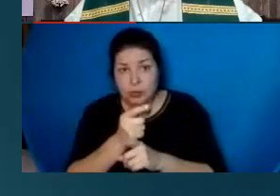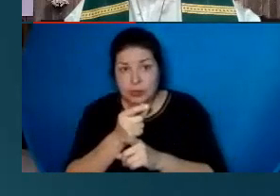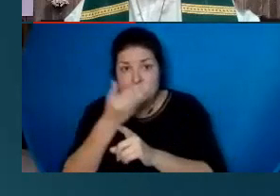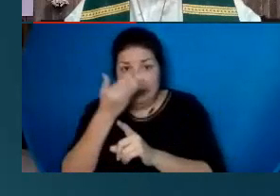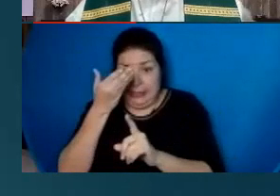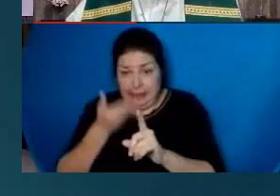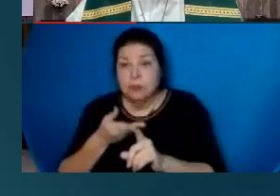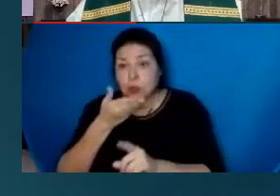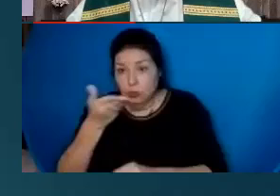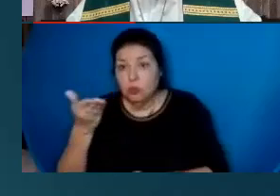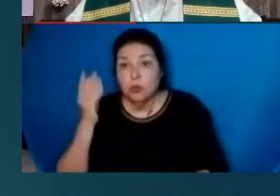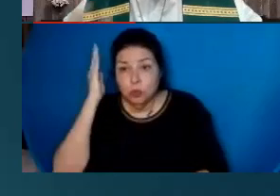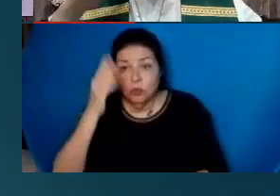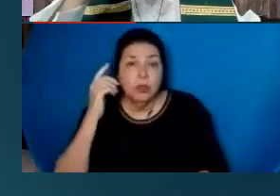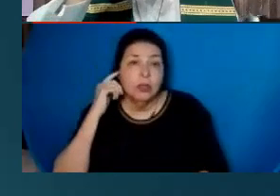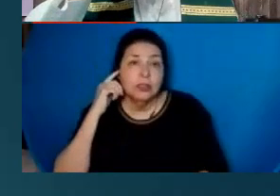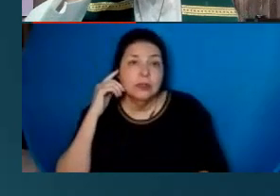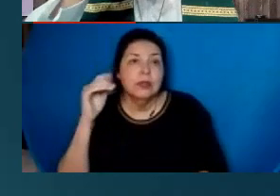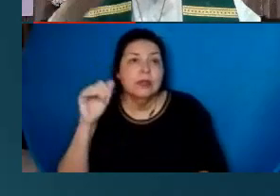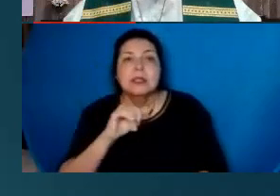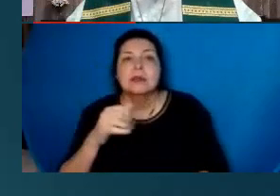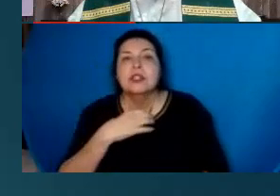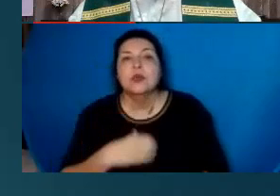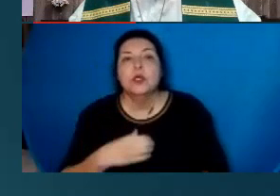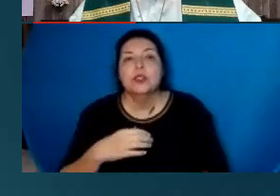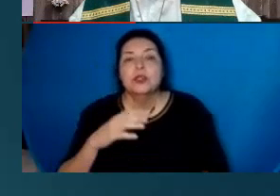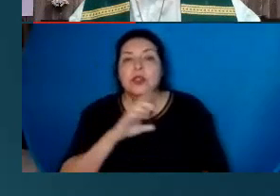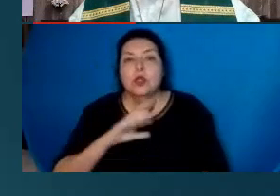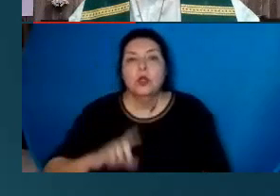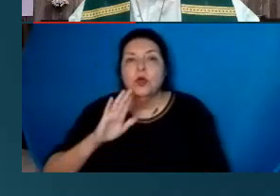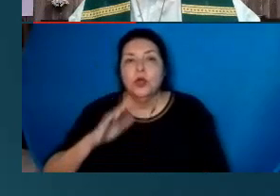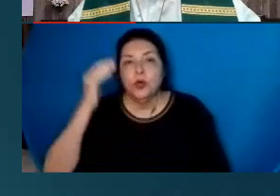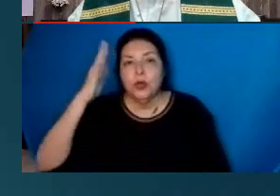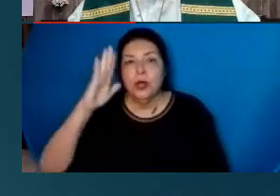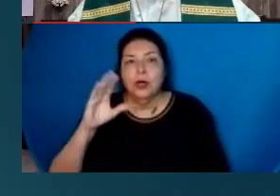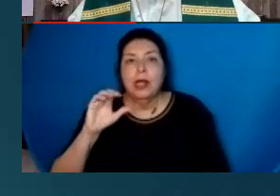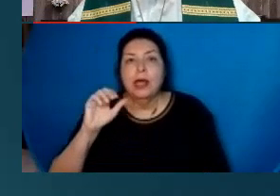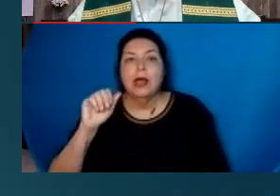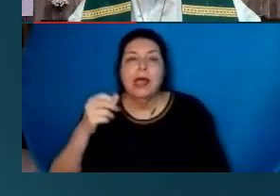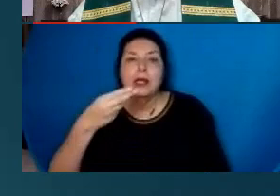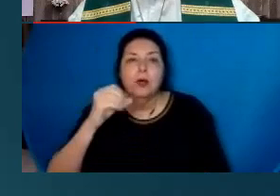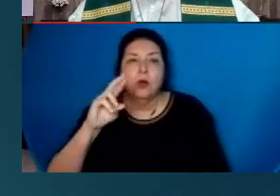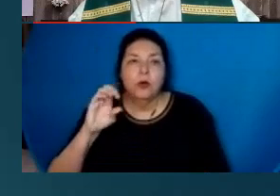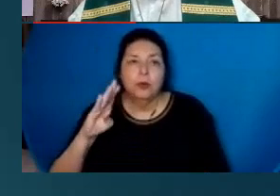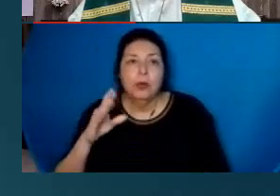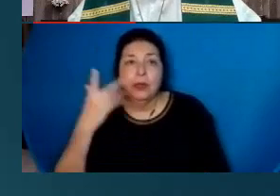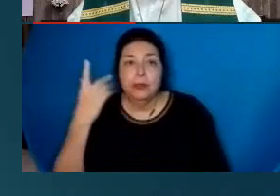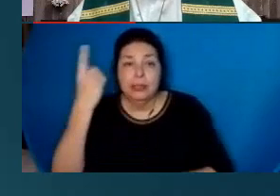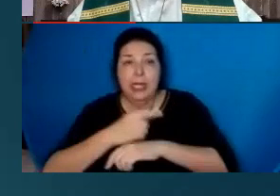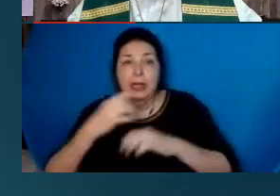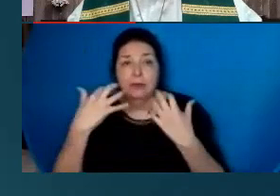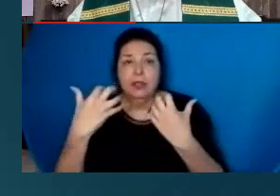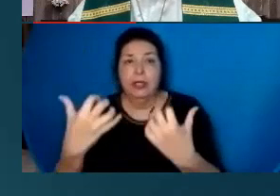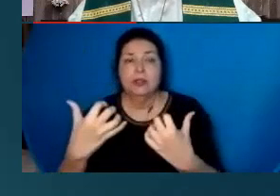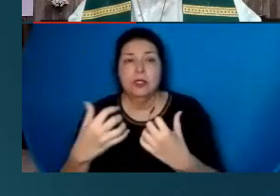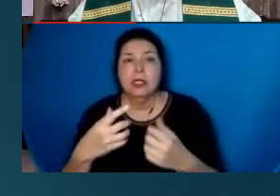shall listen, just as you desired of the Lord your God at Horeb on the day of the assembly when you said, "Let me